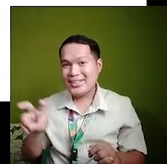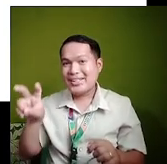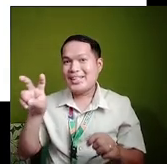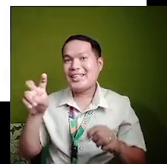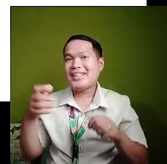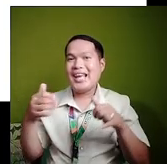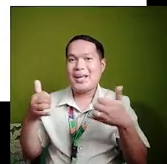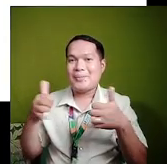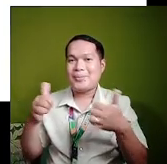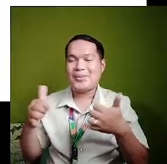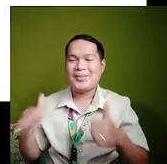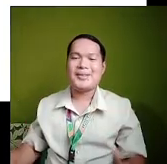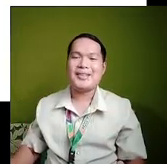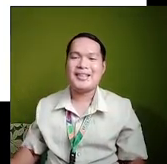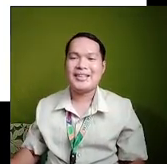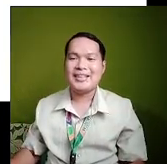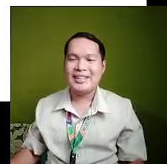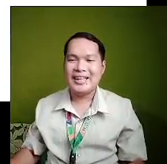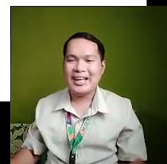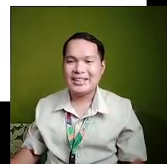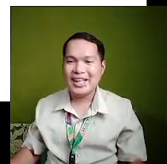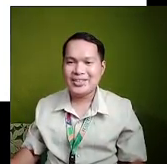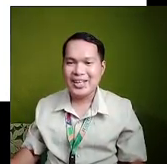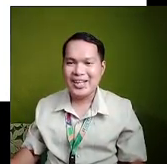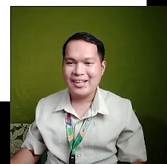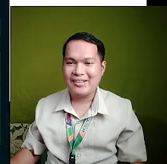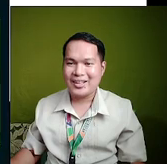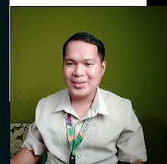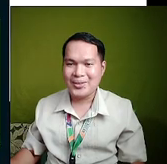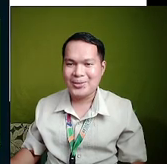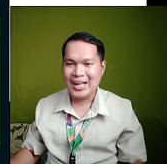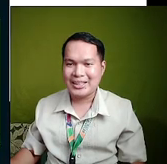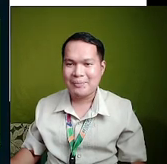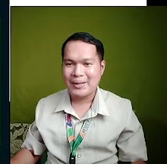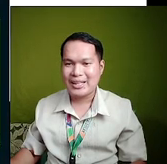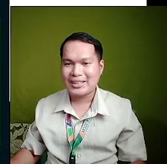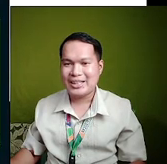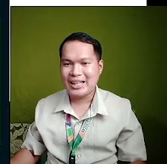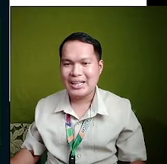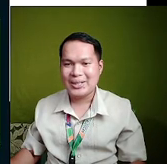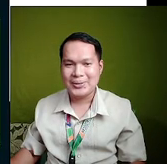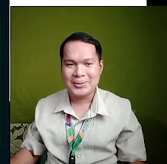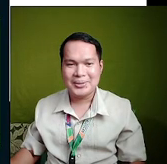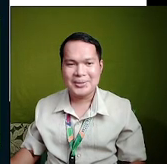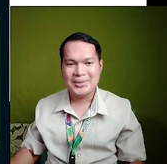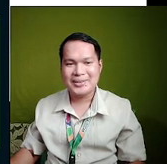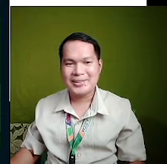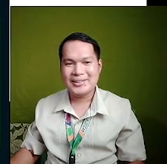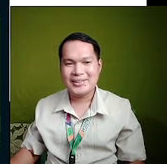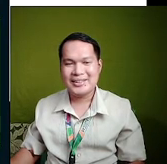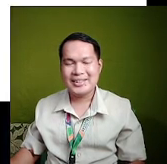Adventure Games. And Tetris. Eto yung dati pa natin nilalaro.